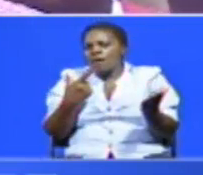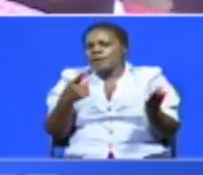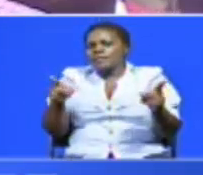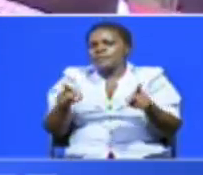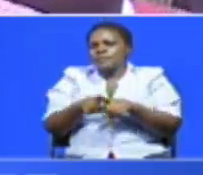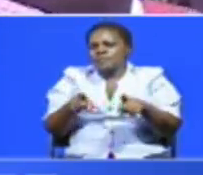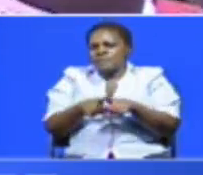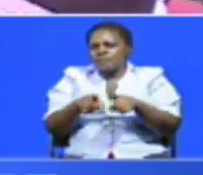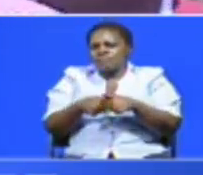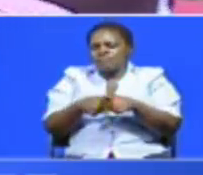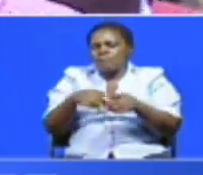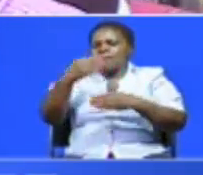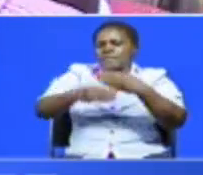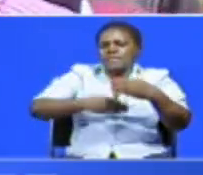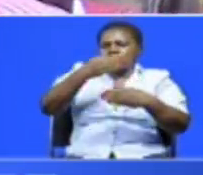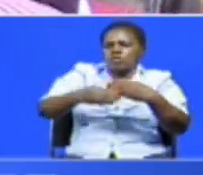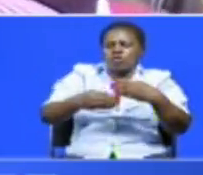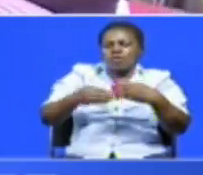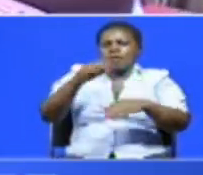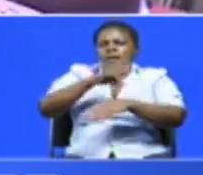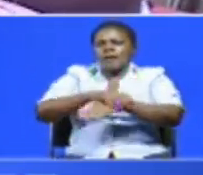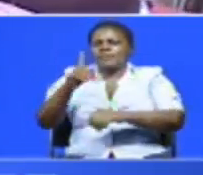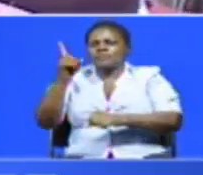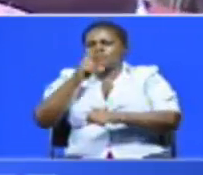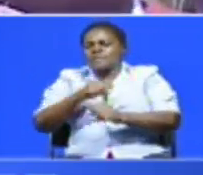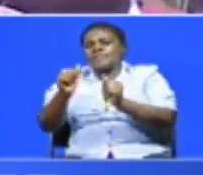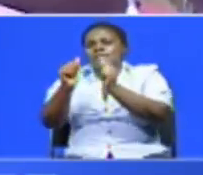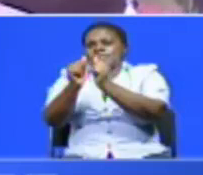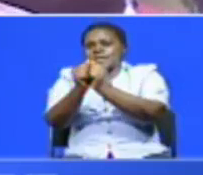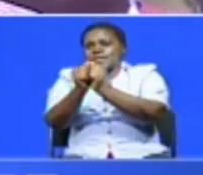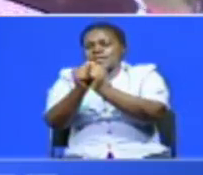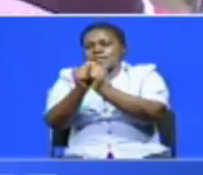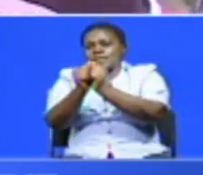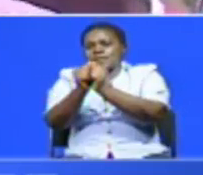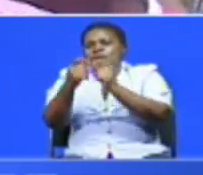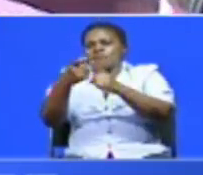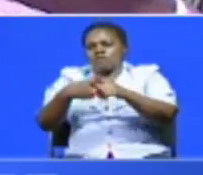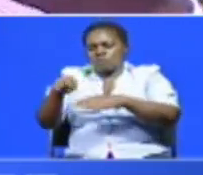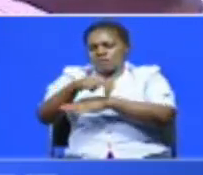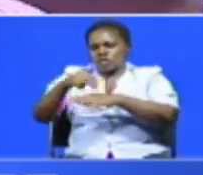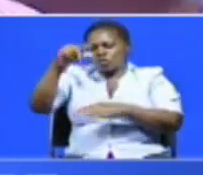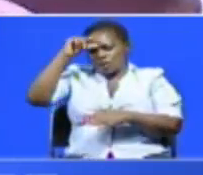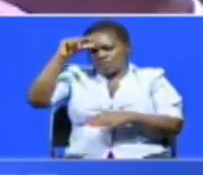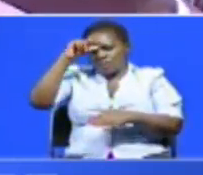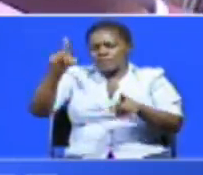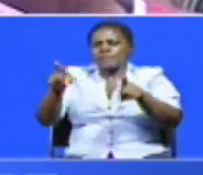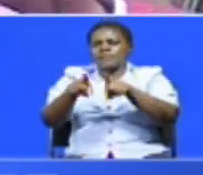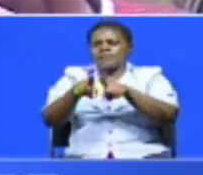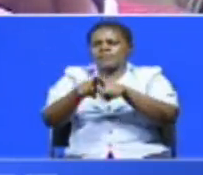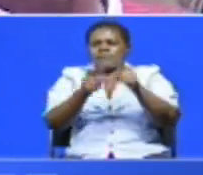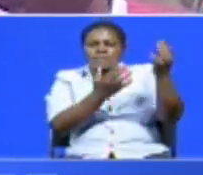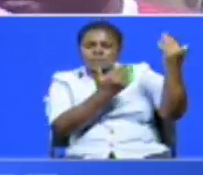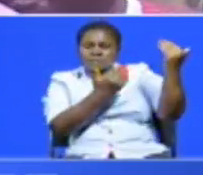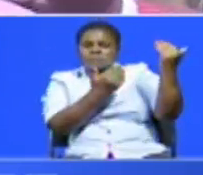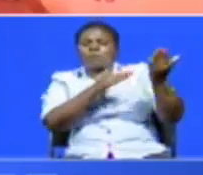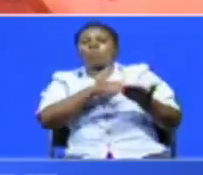the gears. We have got 10 of them from the national government, and we are